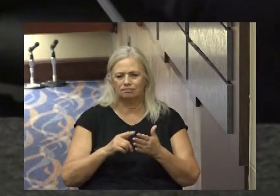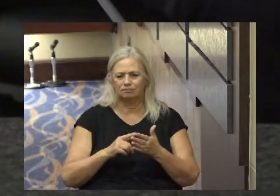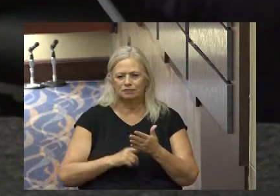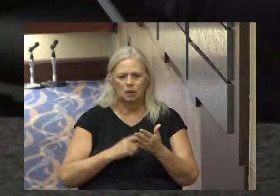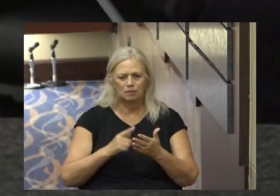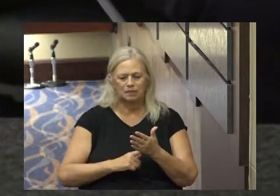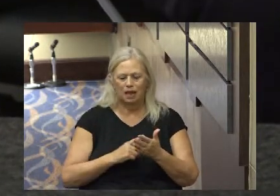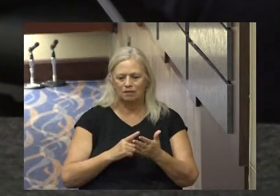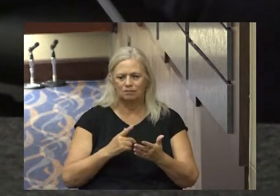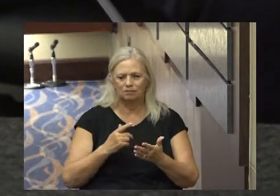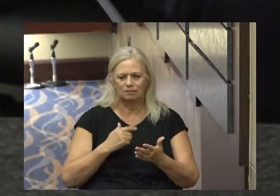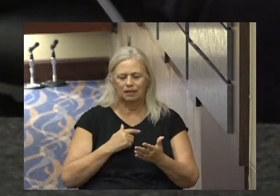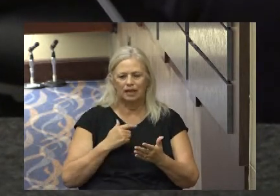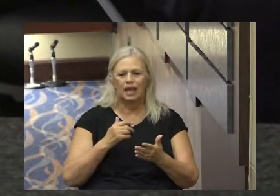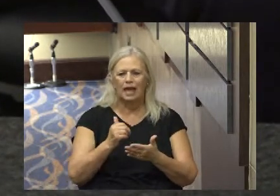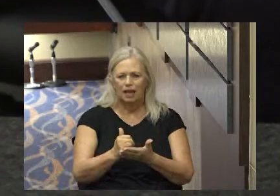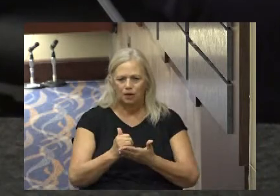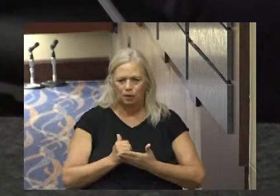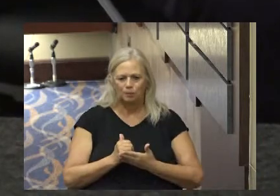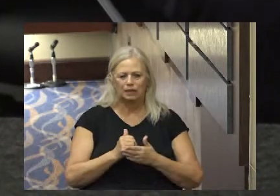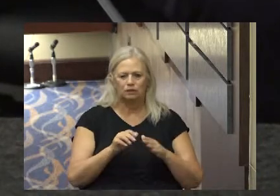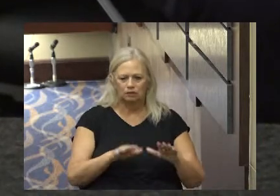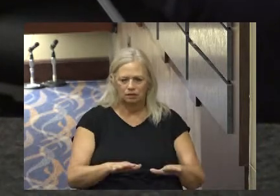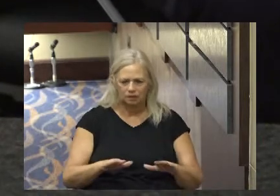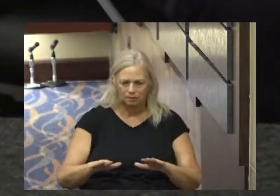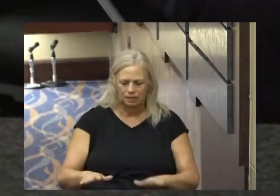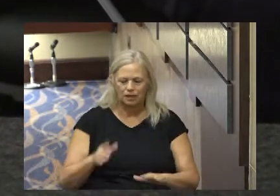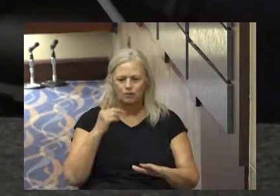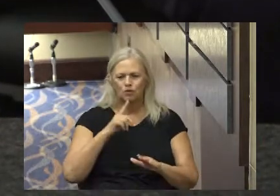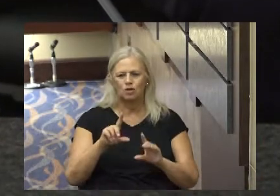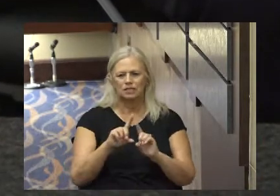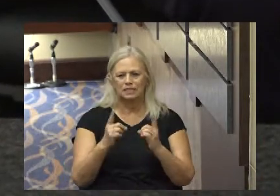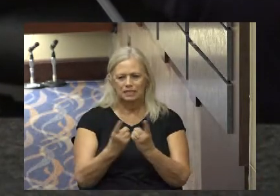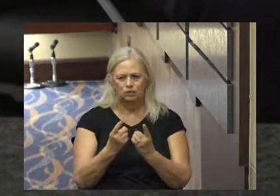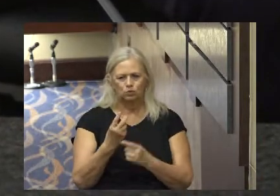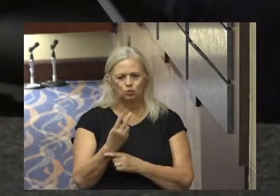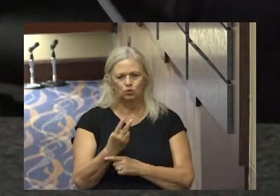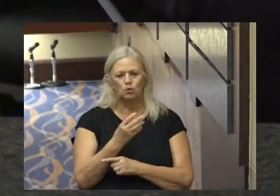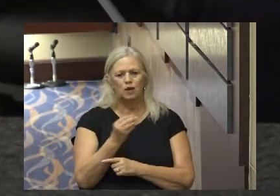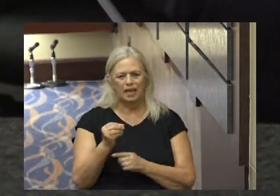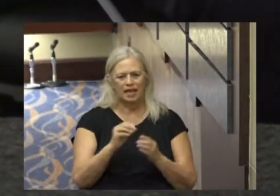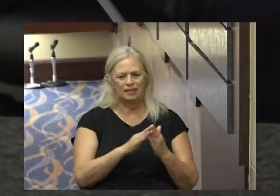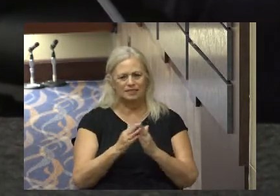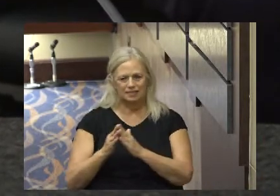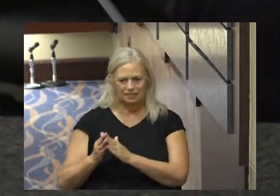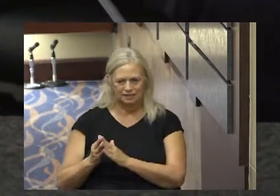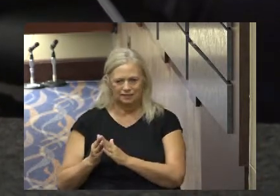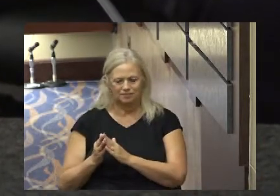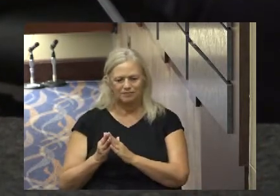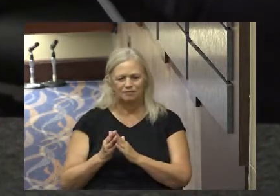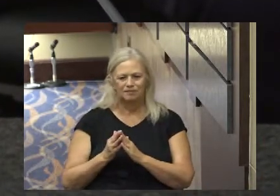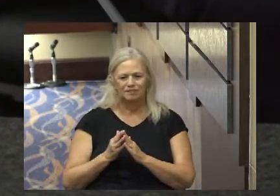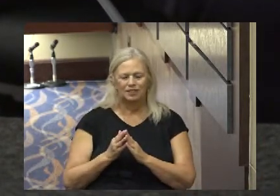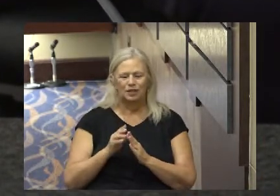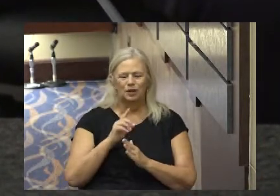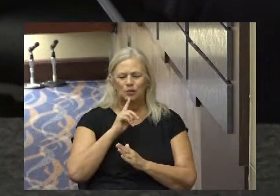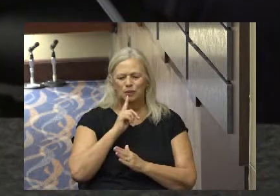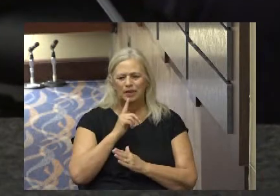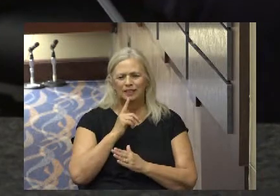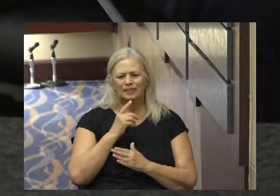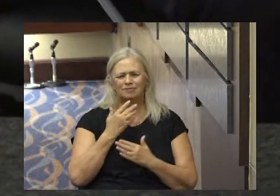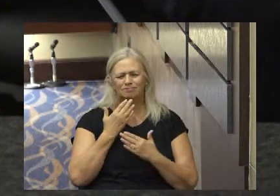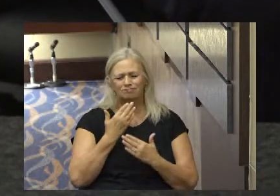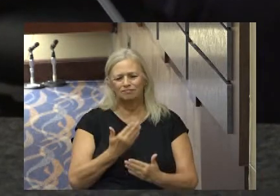that I need to do for District 2 and the city. I appreciate what you're doing, especially on the Riverwalk project.